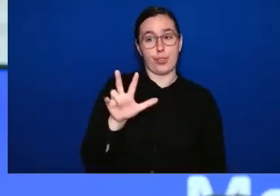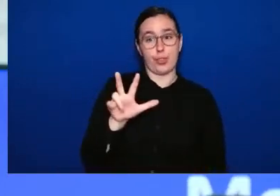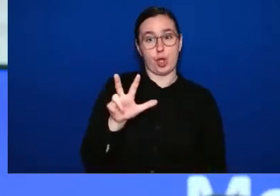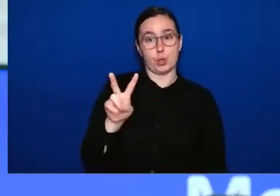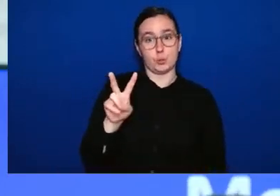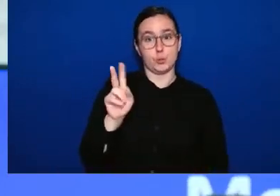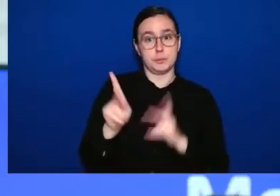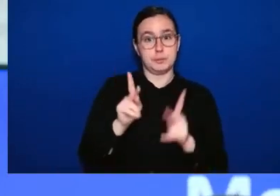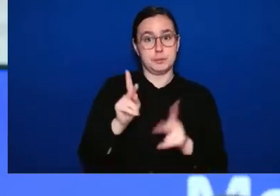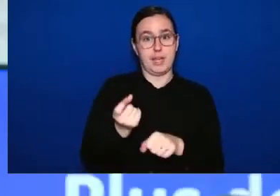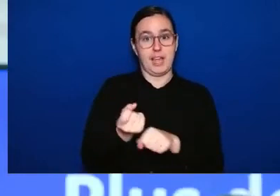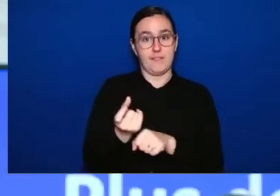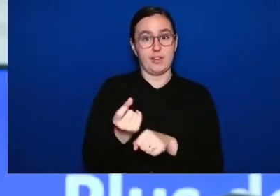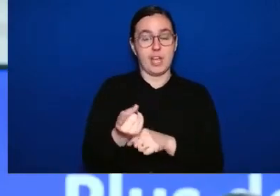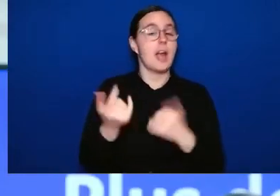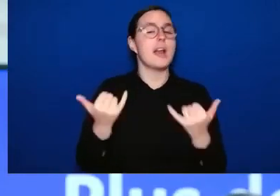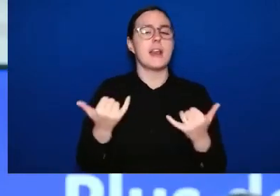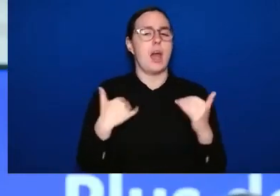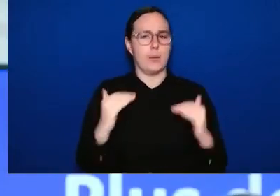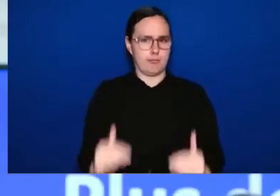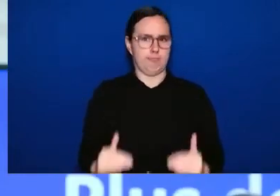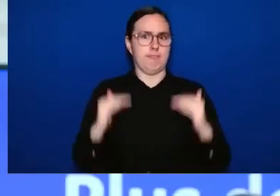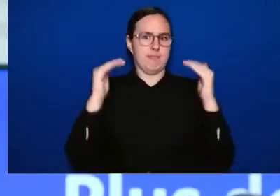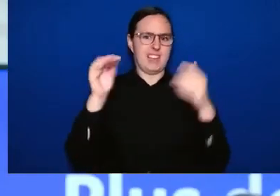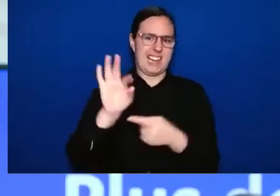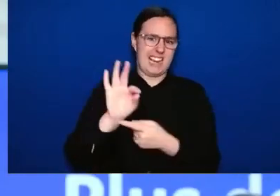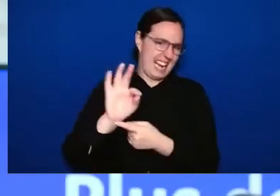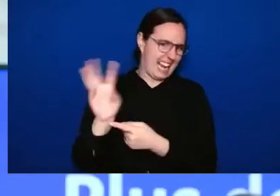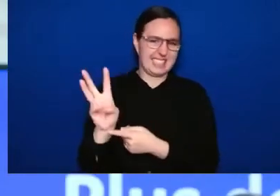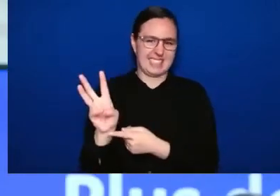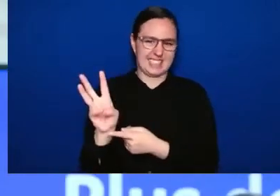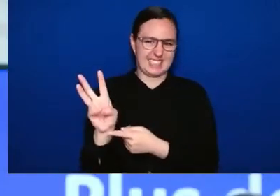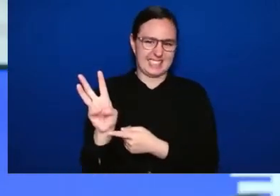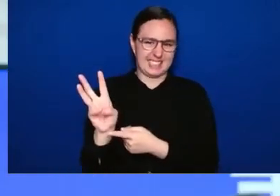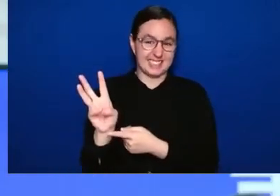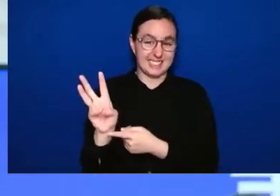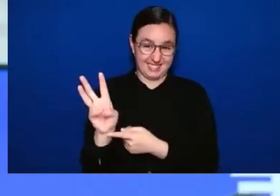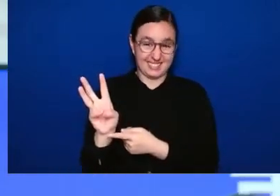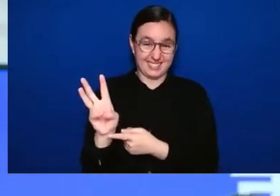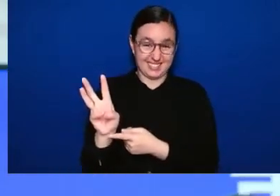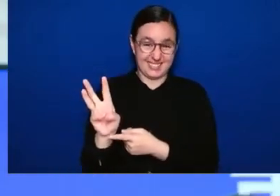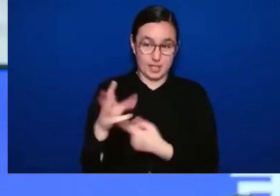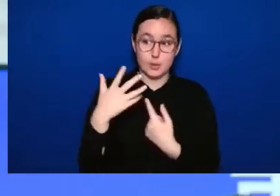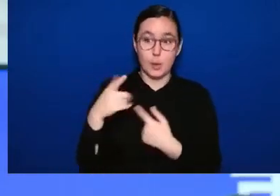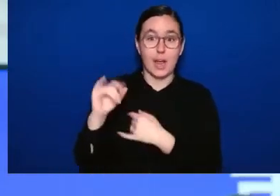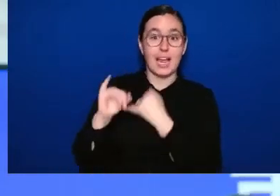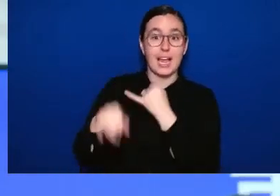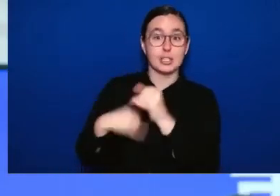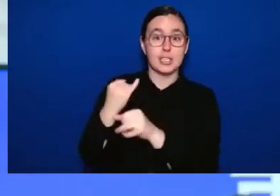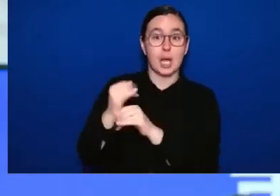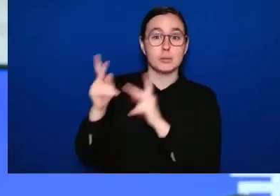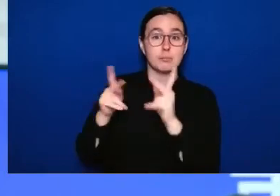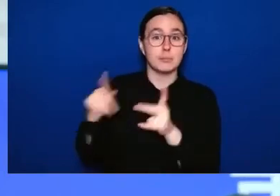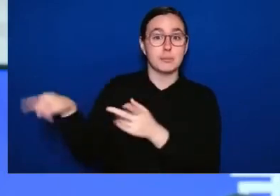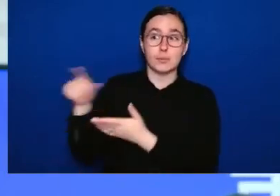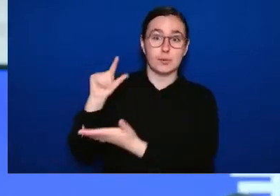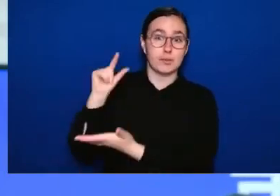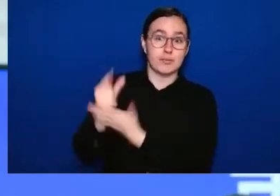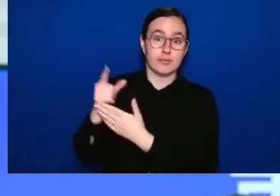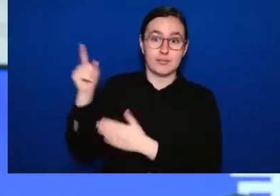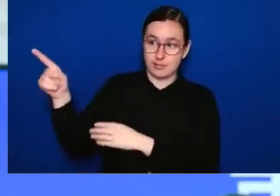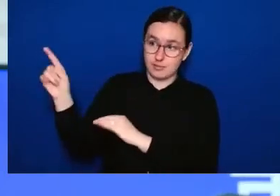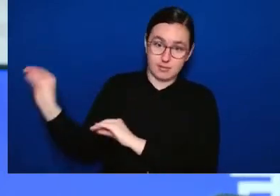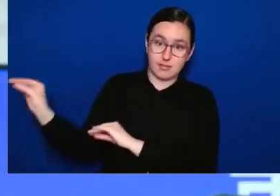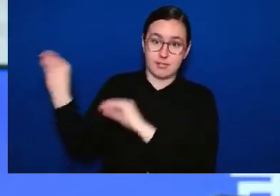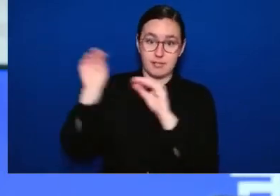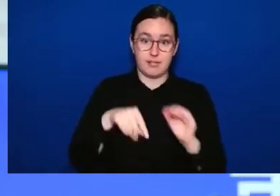and Surgeons of BC, other international medical graduates will qualify as associate physicians. They will be able